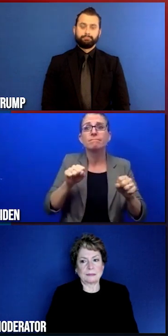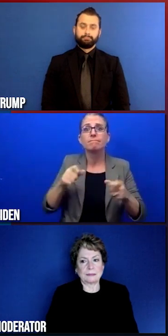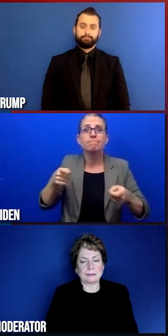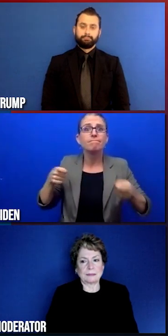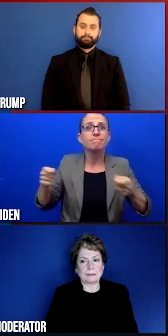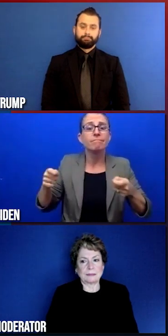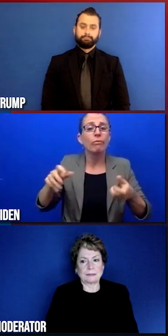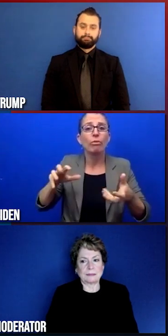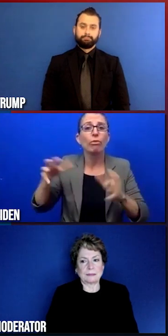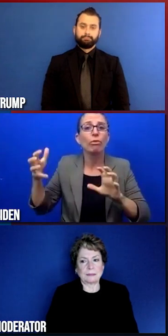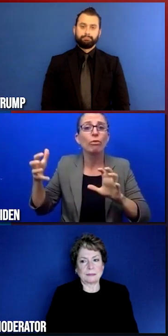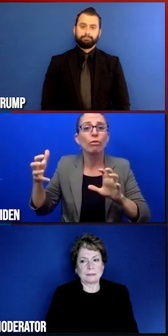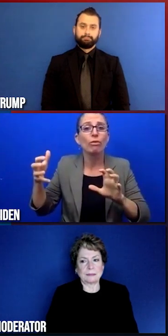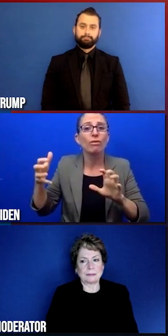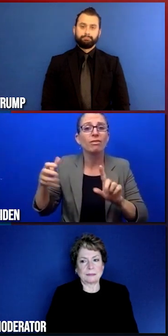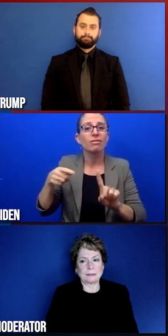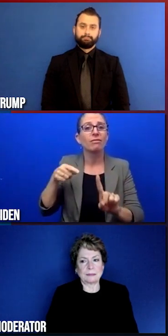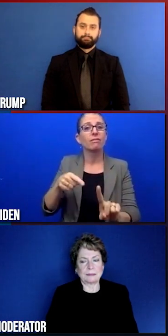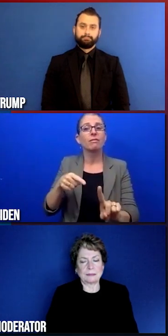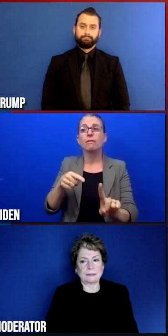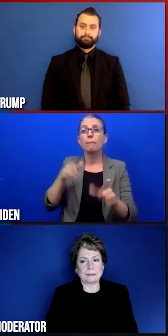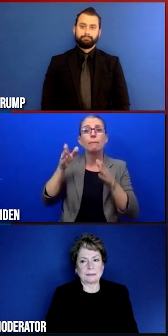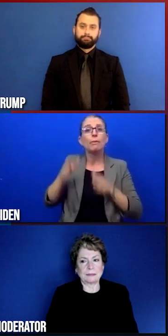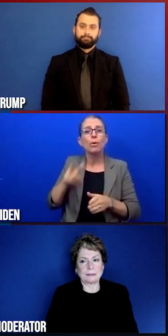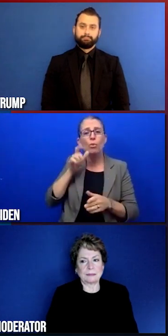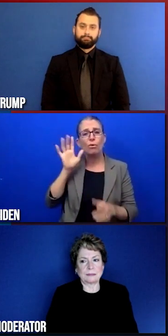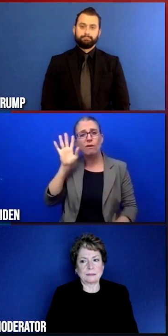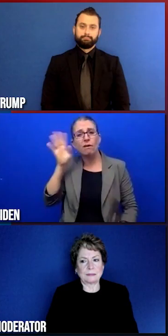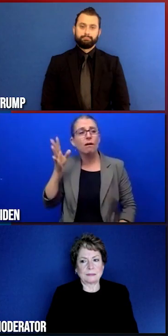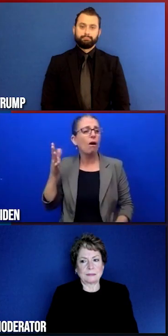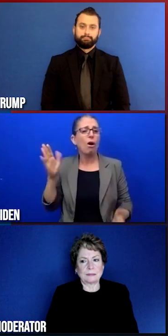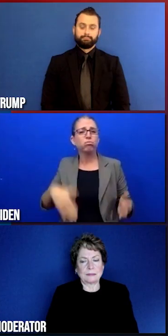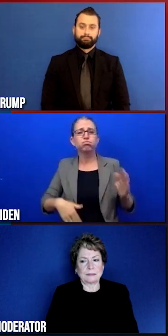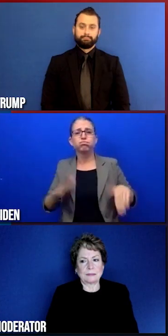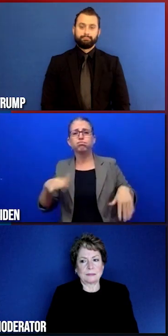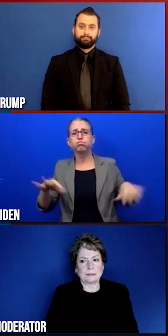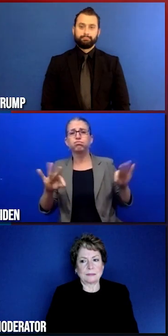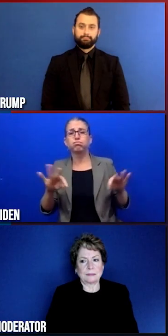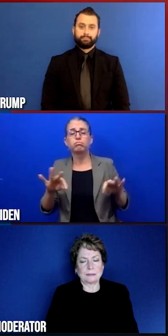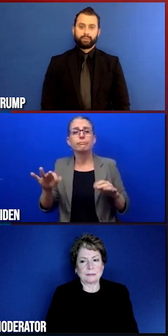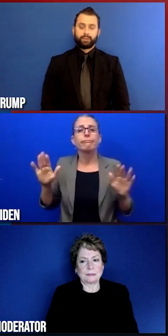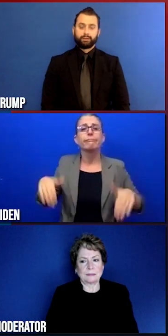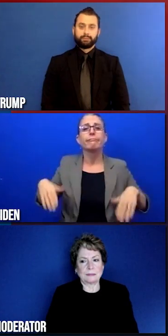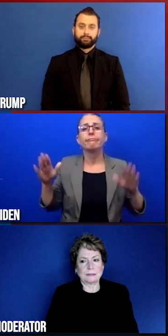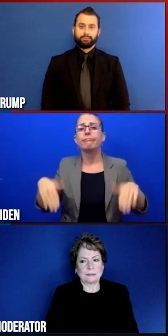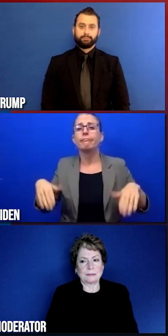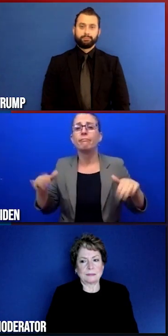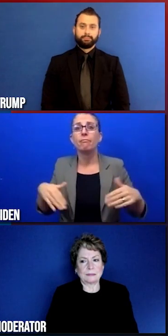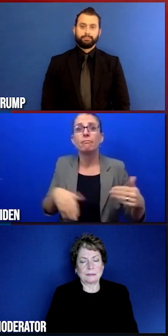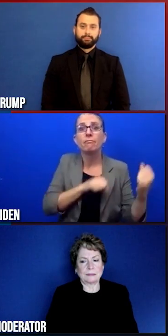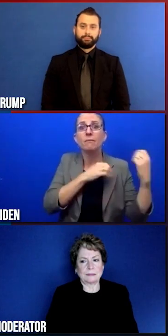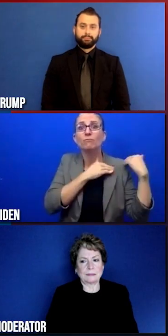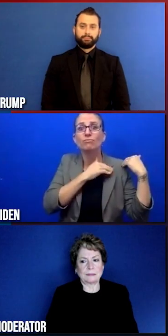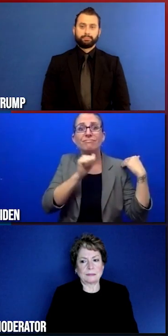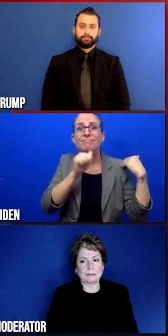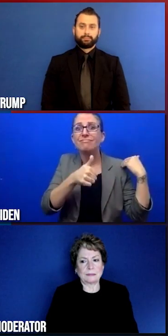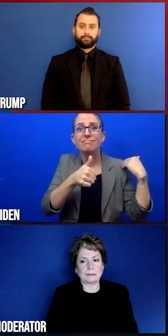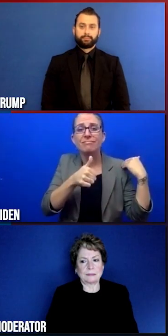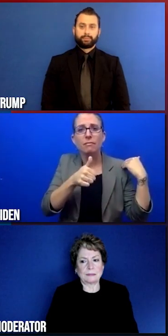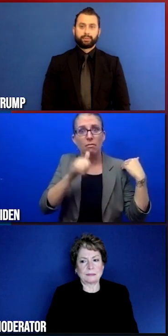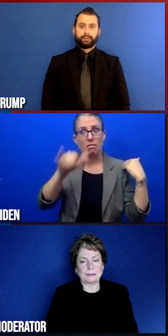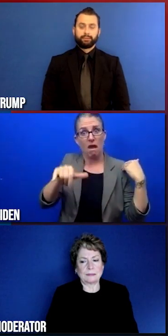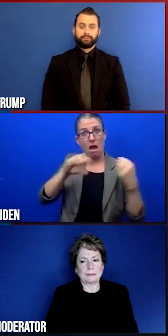who's responsible for that many deaths should not remain as President of the United States of America. We're in a situation where there are